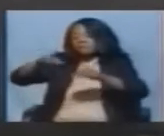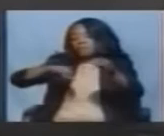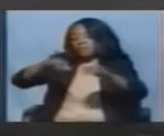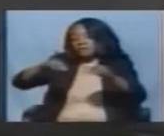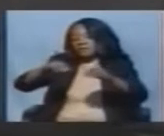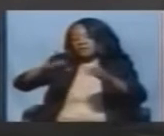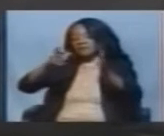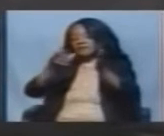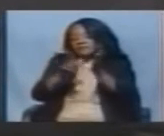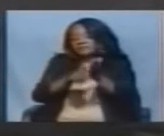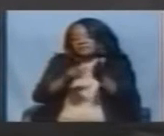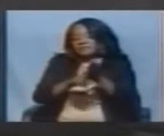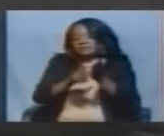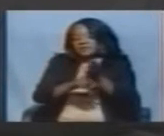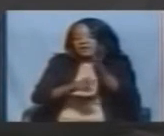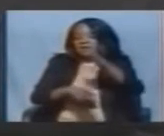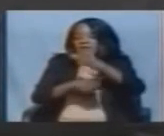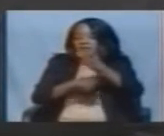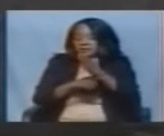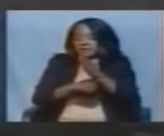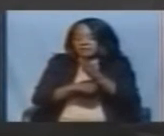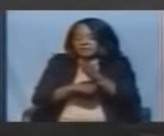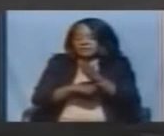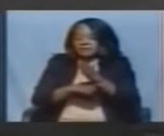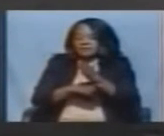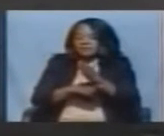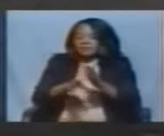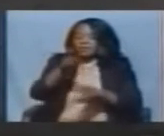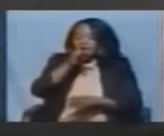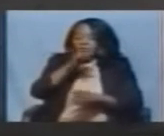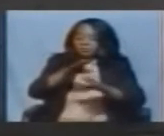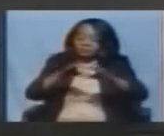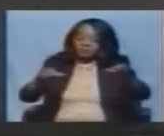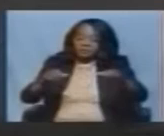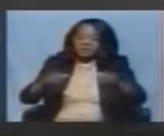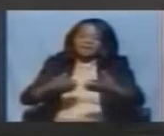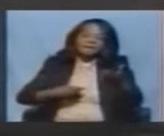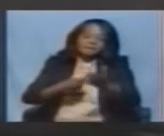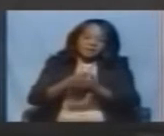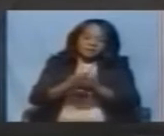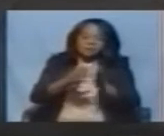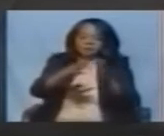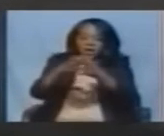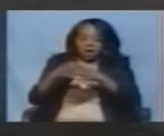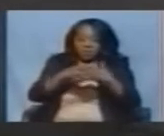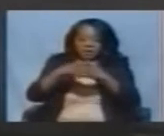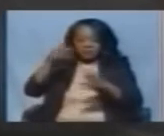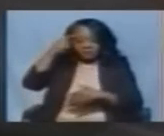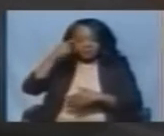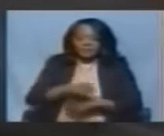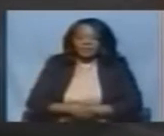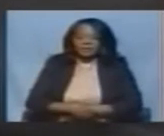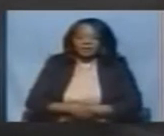of Lusaka, and the water recirculation system, you know, funded by the American government and Zambian government. Our procurement process,